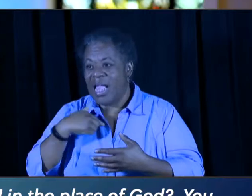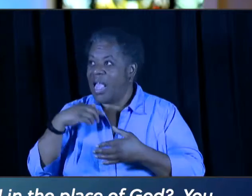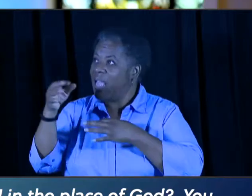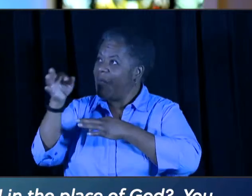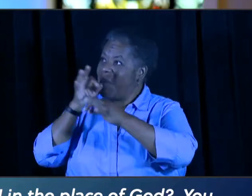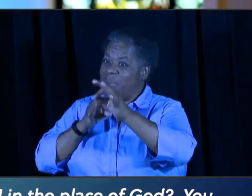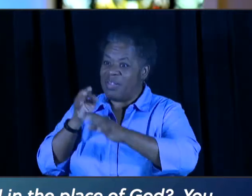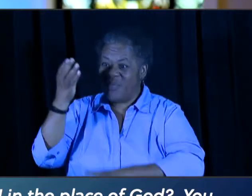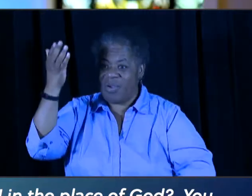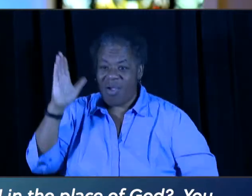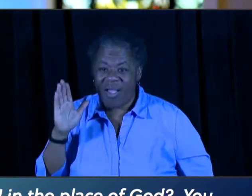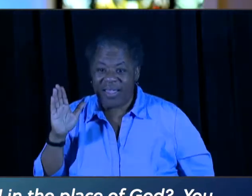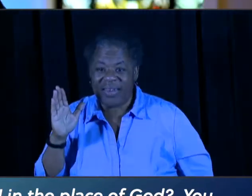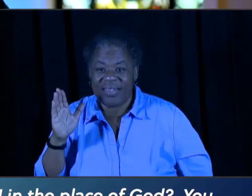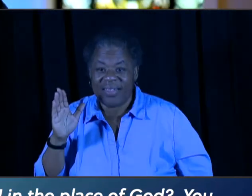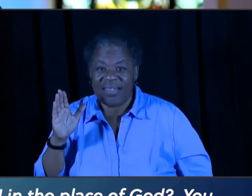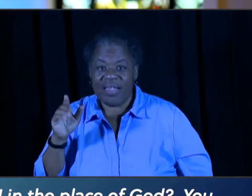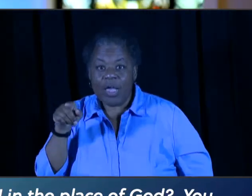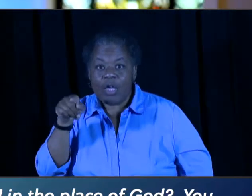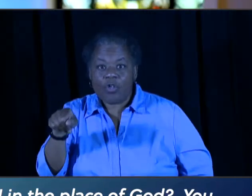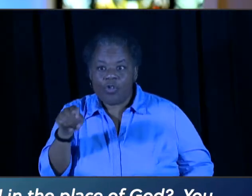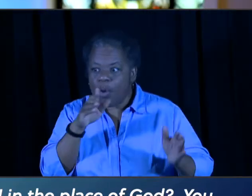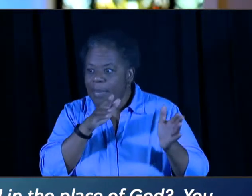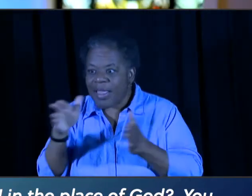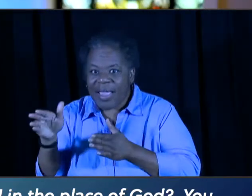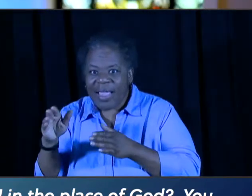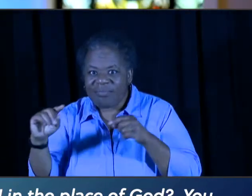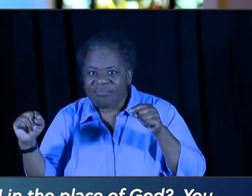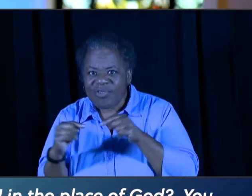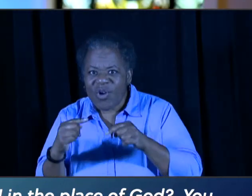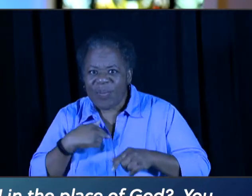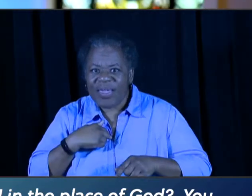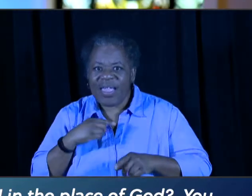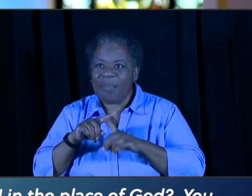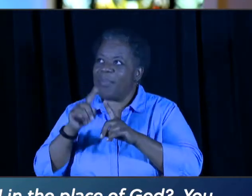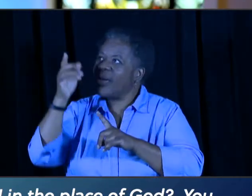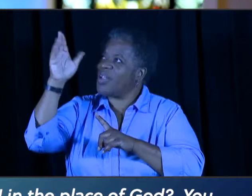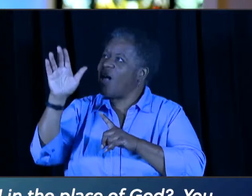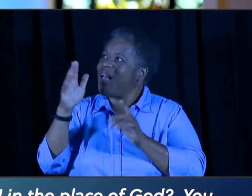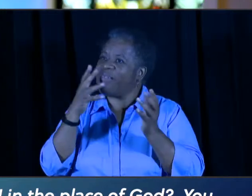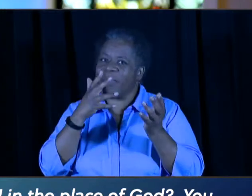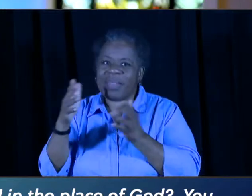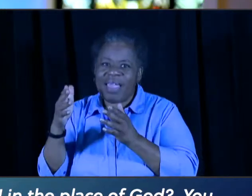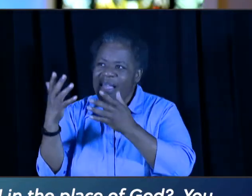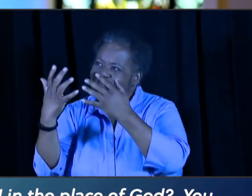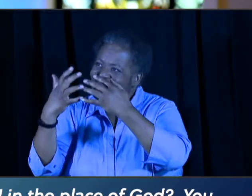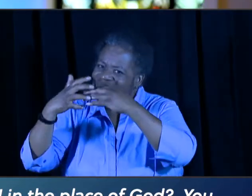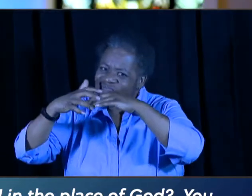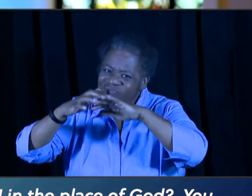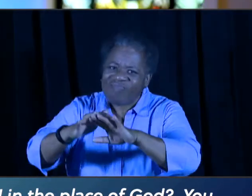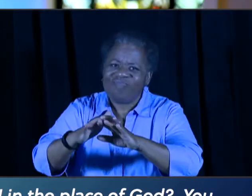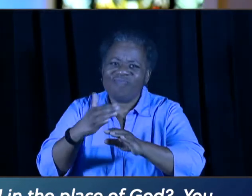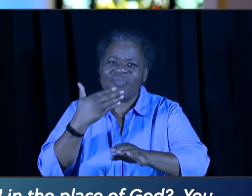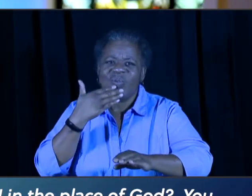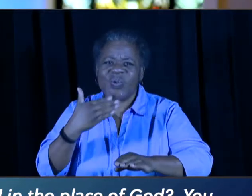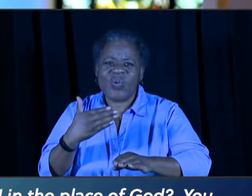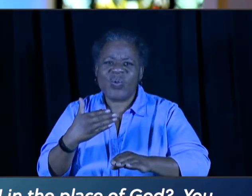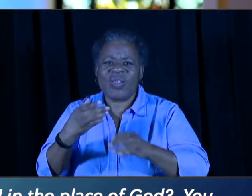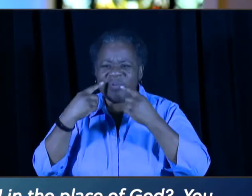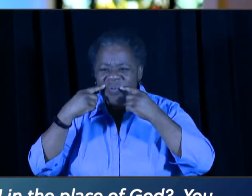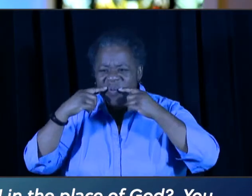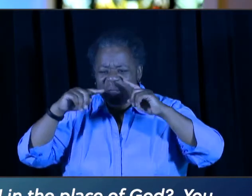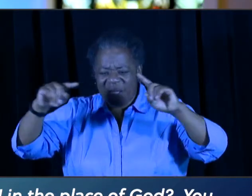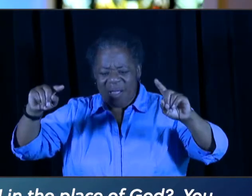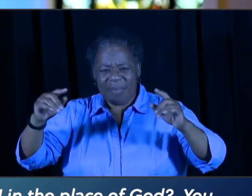place of God? You intended to harm me, but God intended it for good, to accomplish what is now being done,